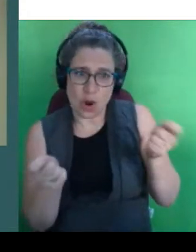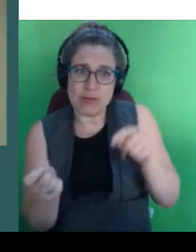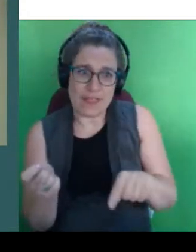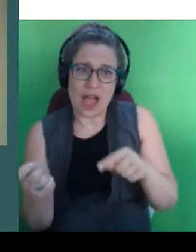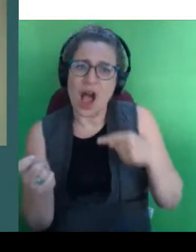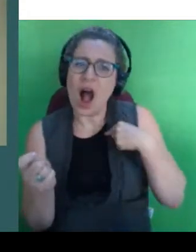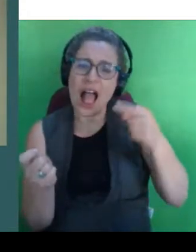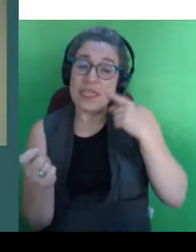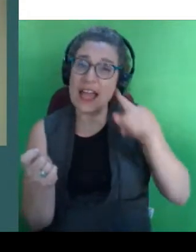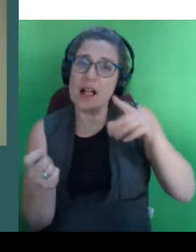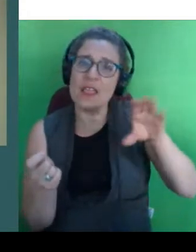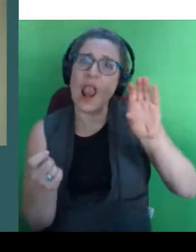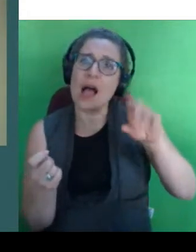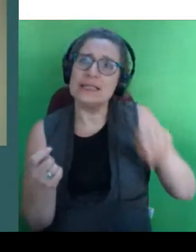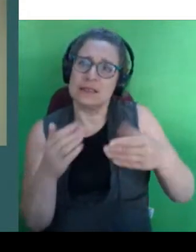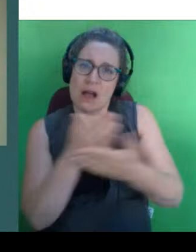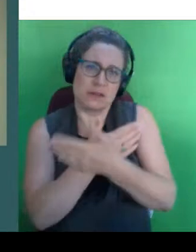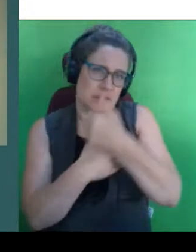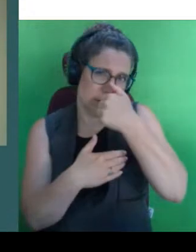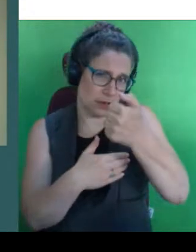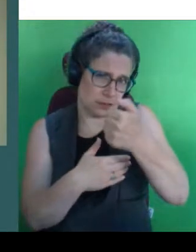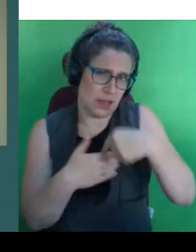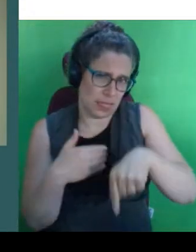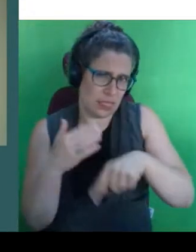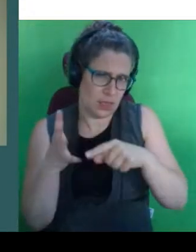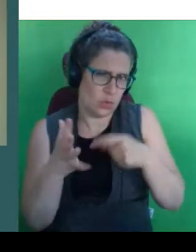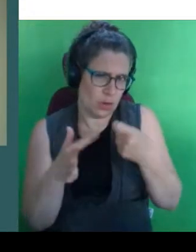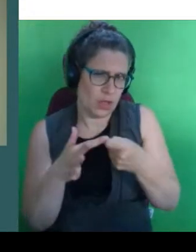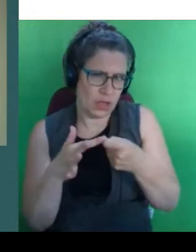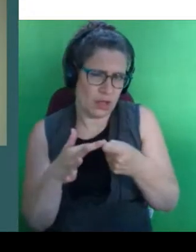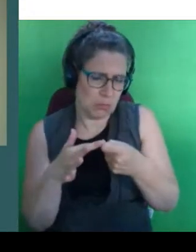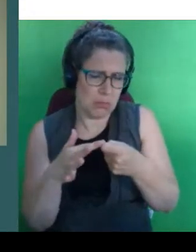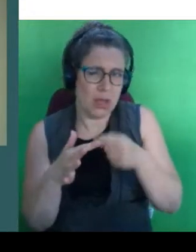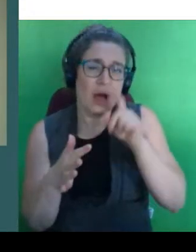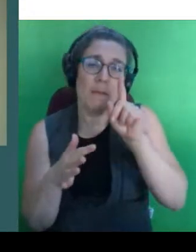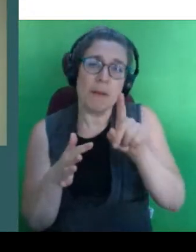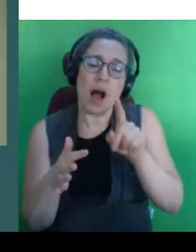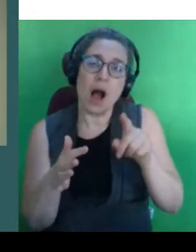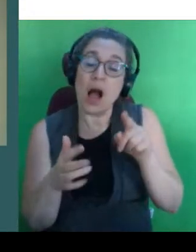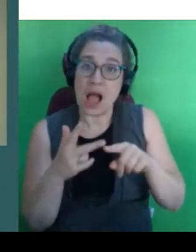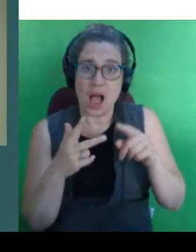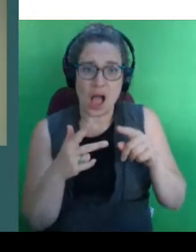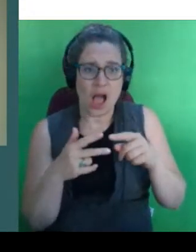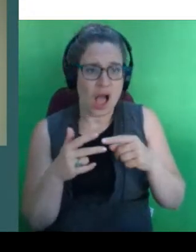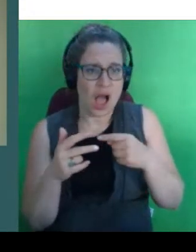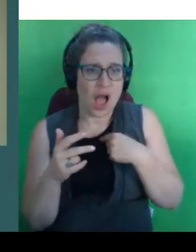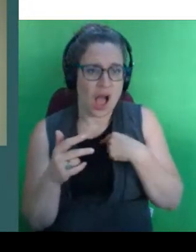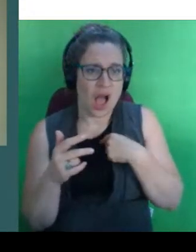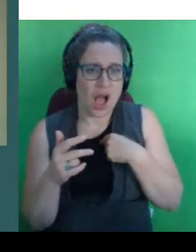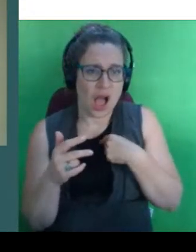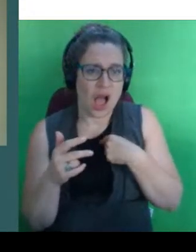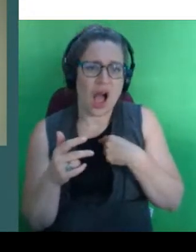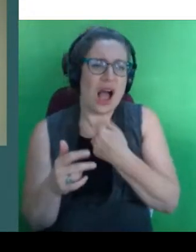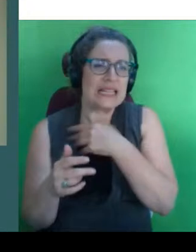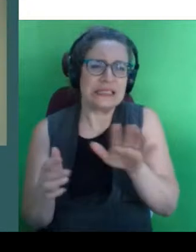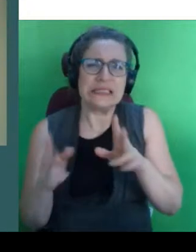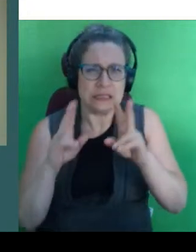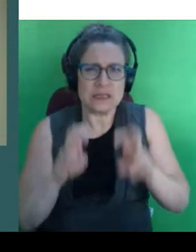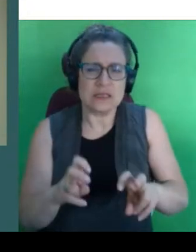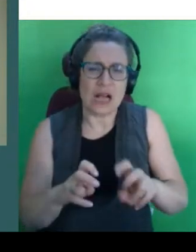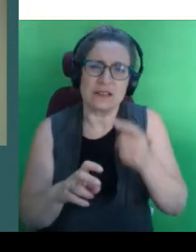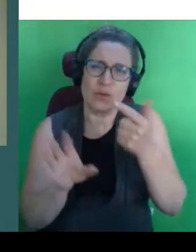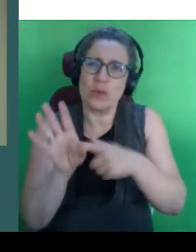varies very much. But I have used, Vitsa Fockens and I did a study years ago using an